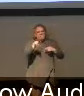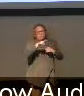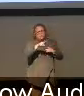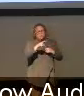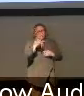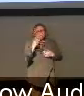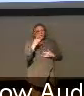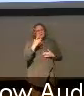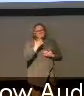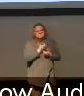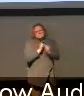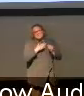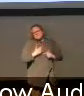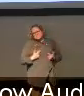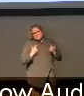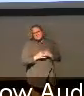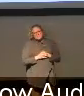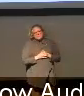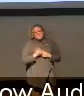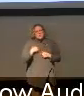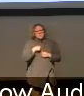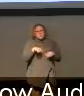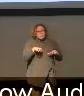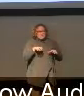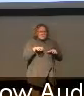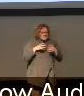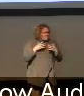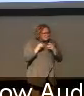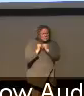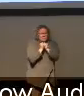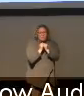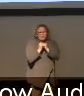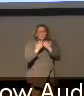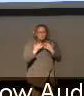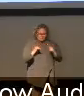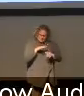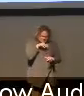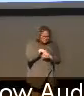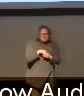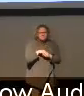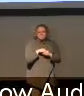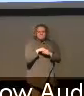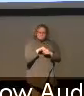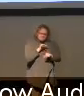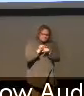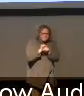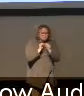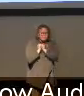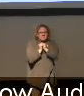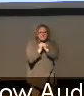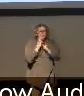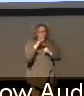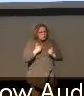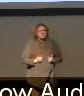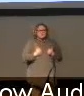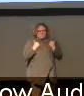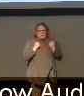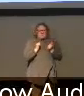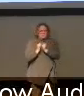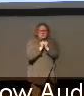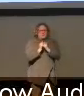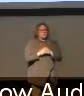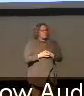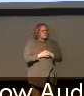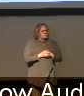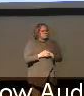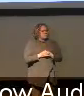life. We did this together. We are in it together. We will get through it together." And now I want to share the podium with